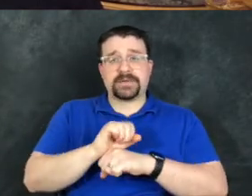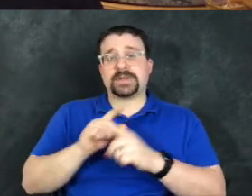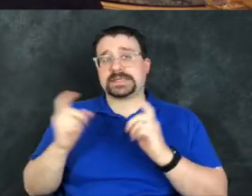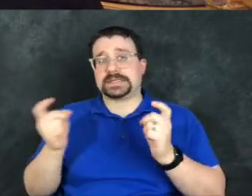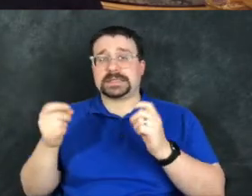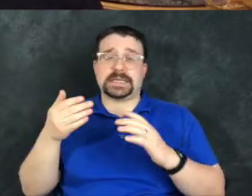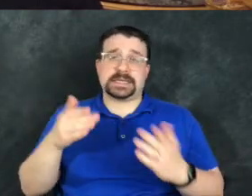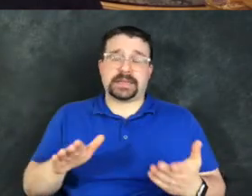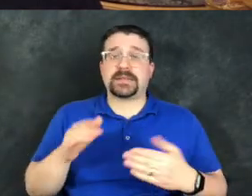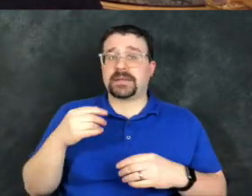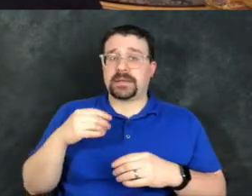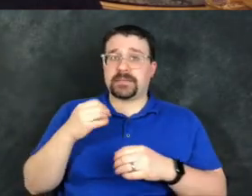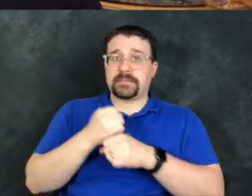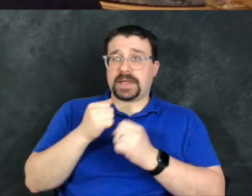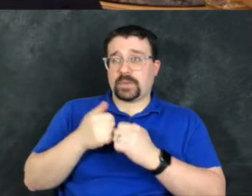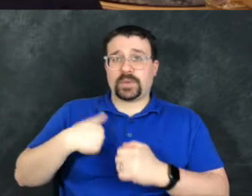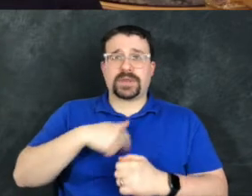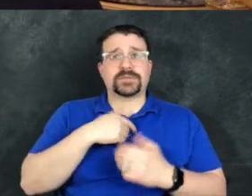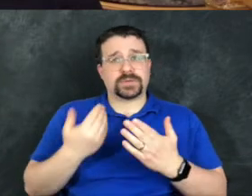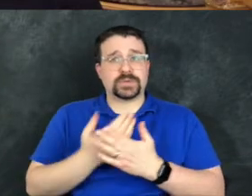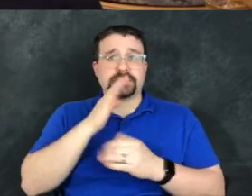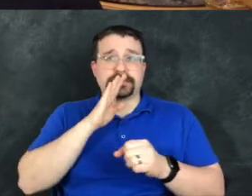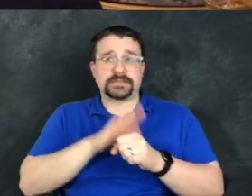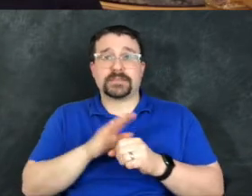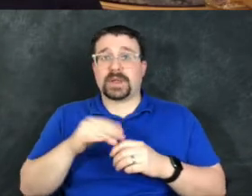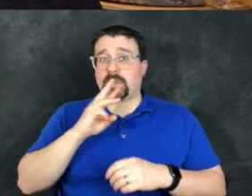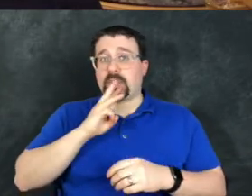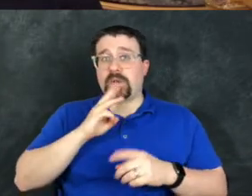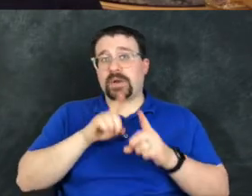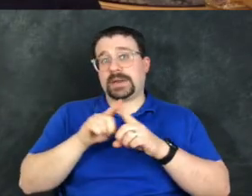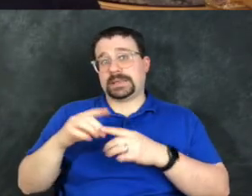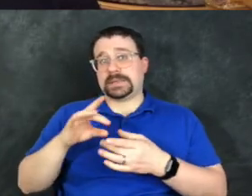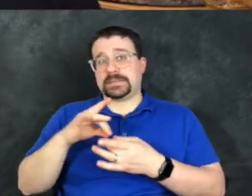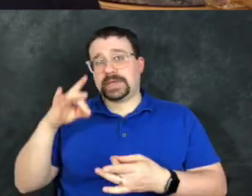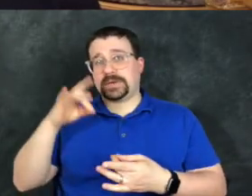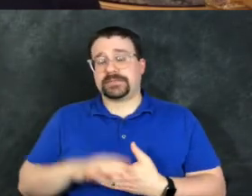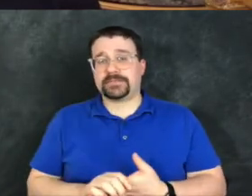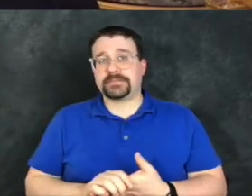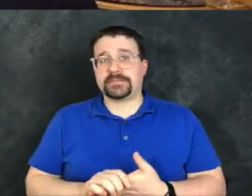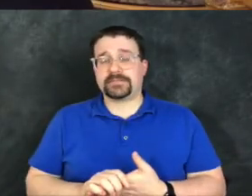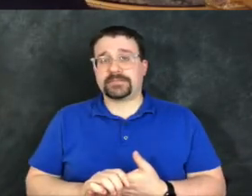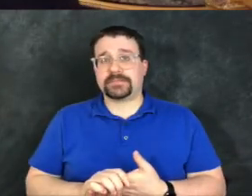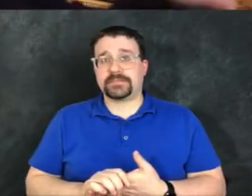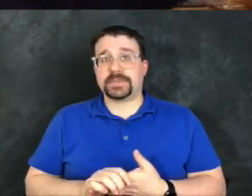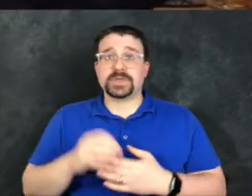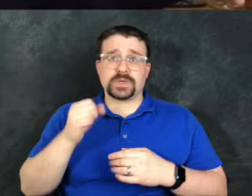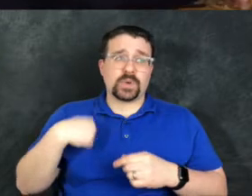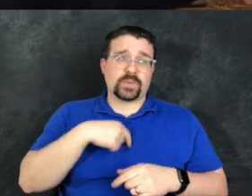delivered us from slavery to sin and death, and made with us a new covenant by water and the